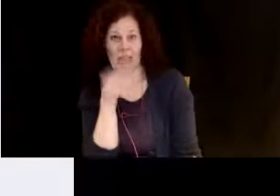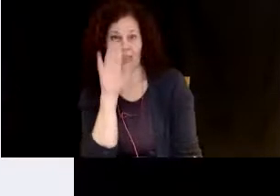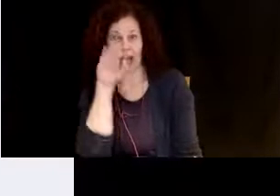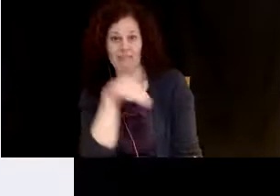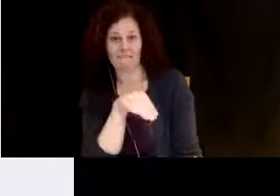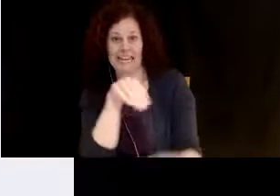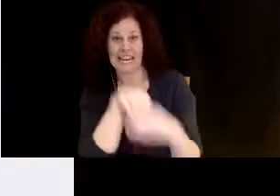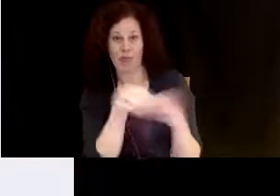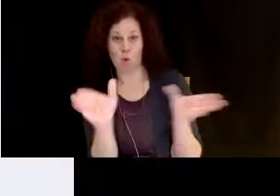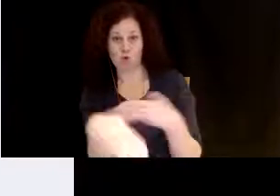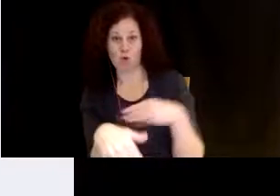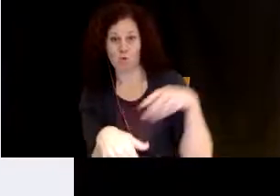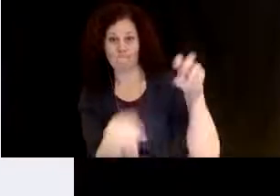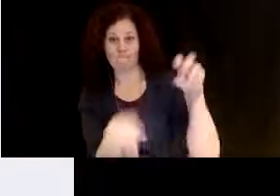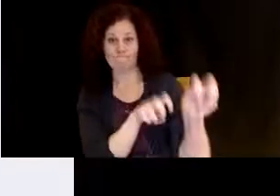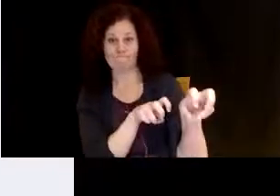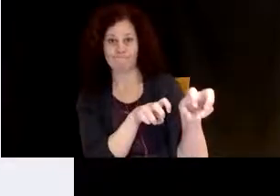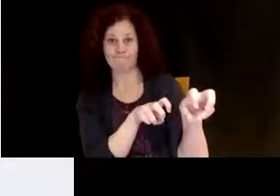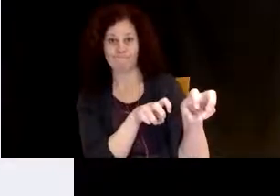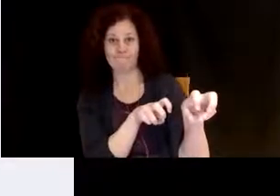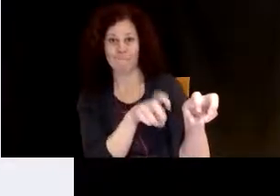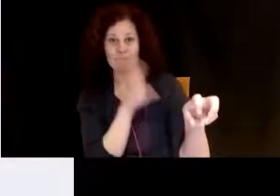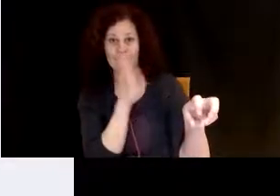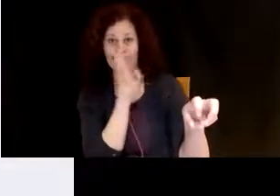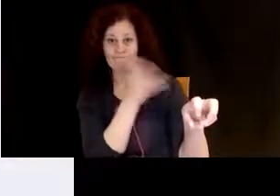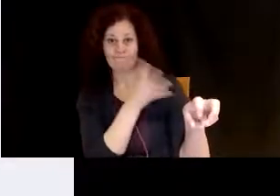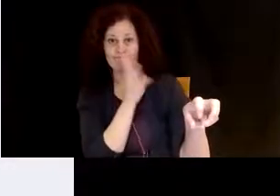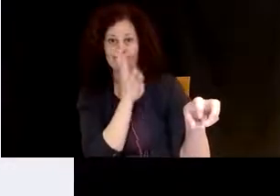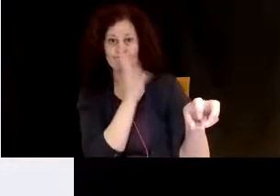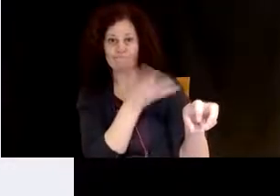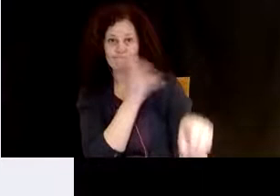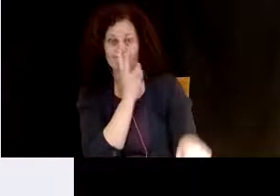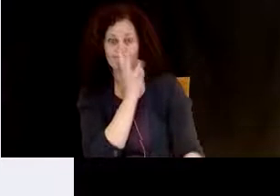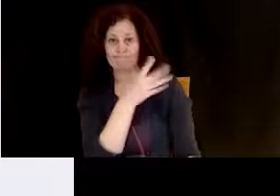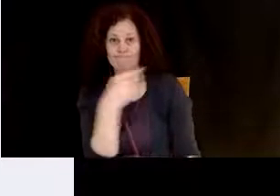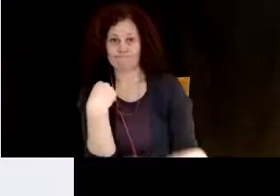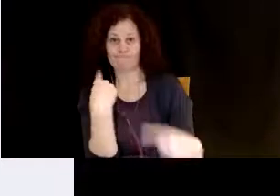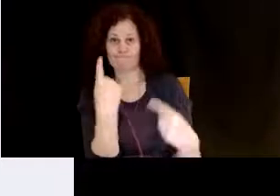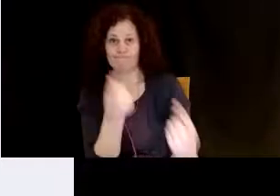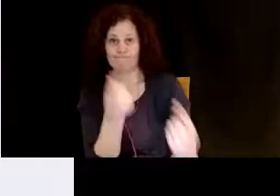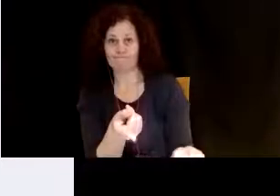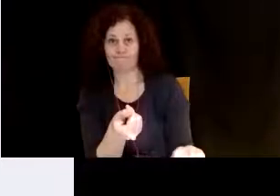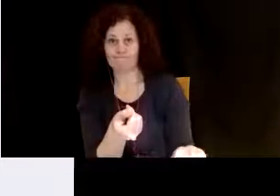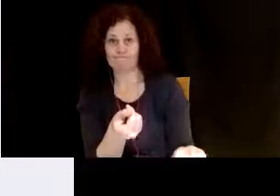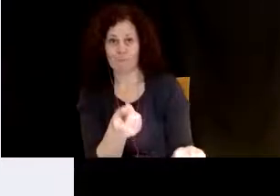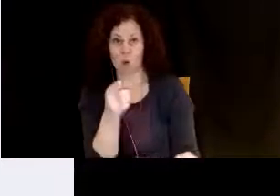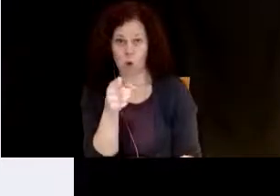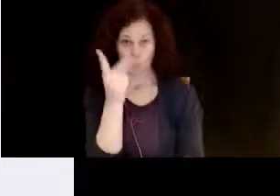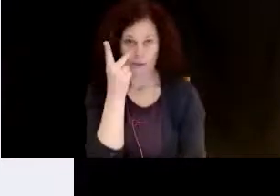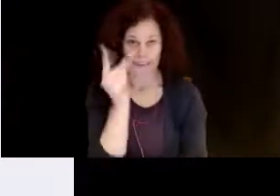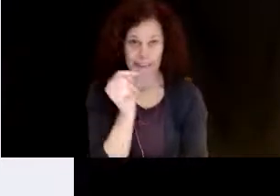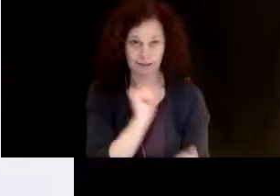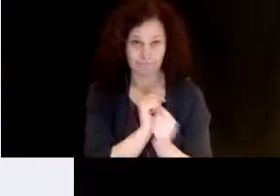Take a minute. The elephant that's being ignored is the lack of barrier removal in